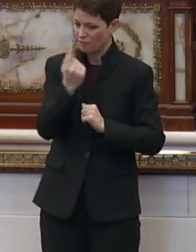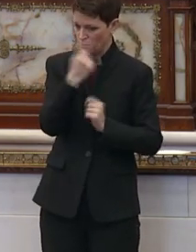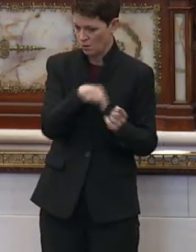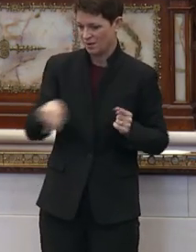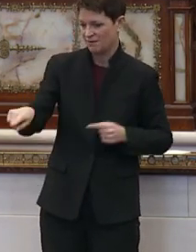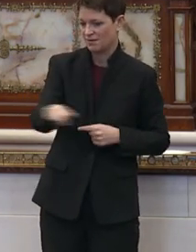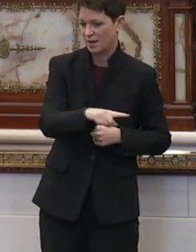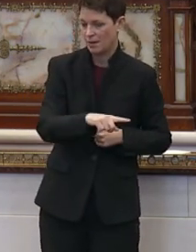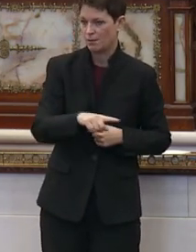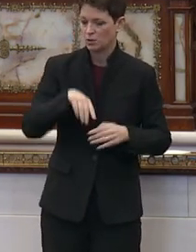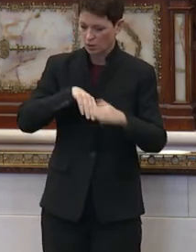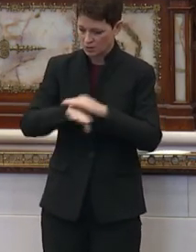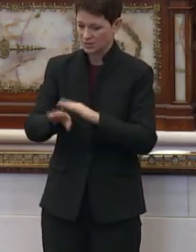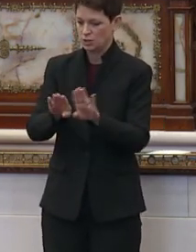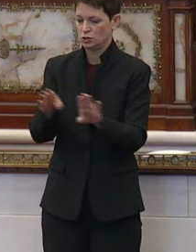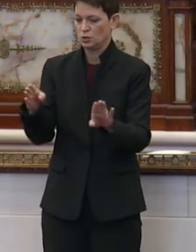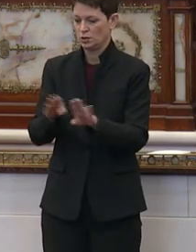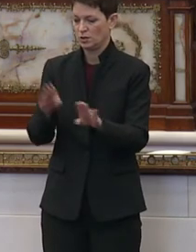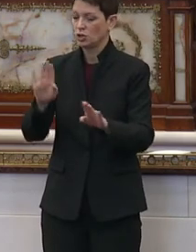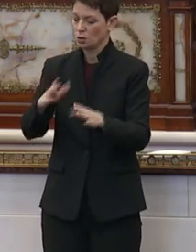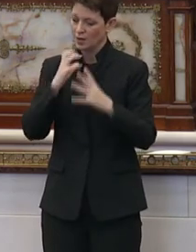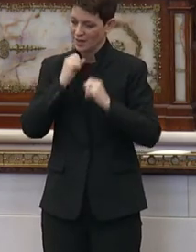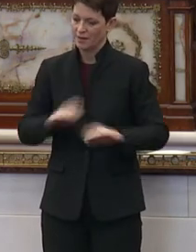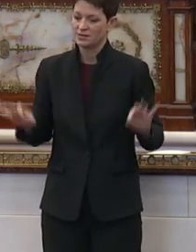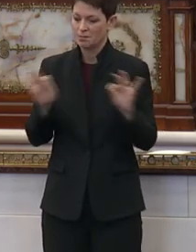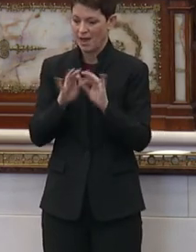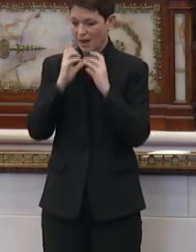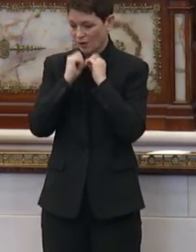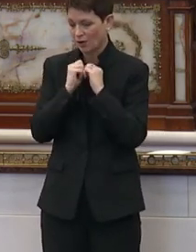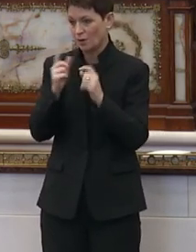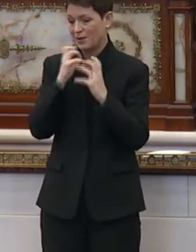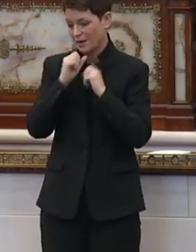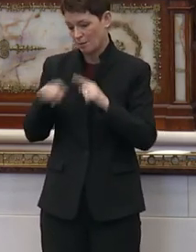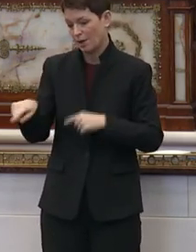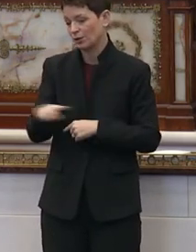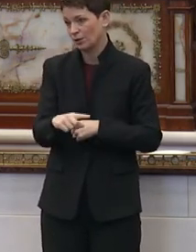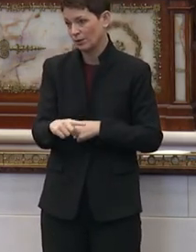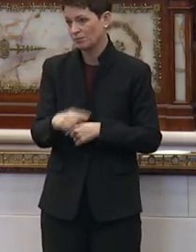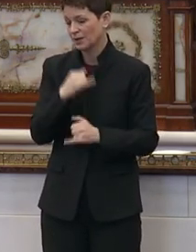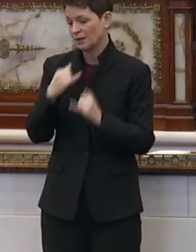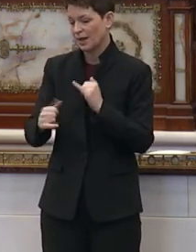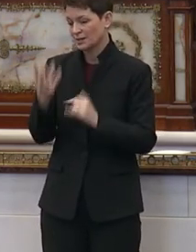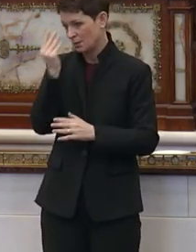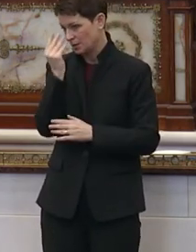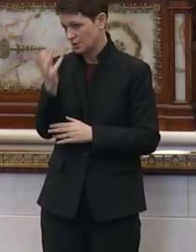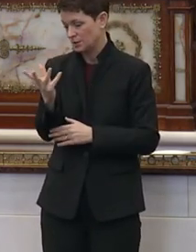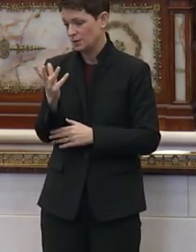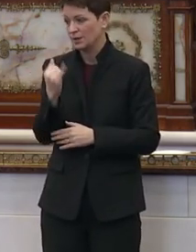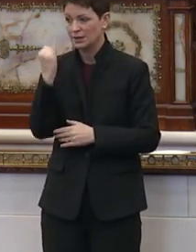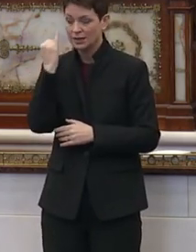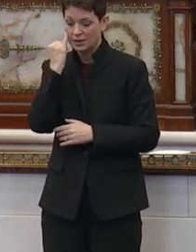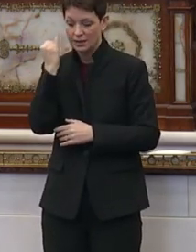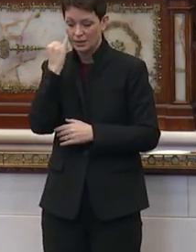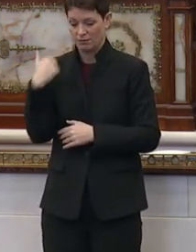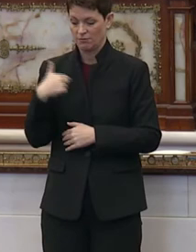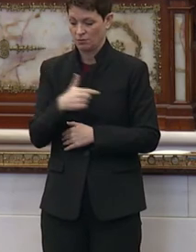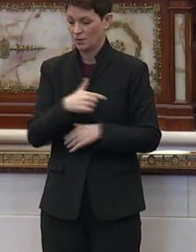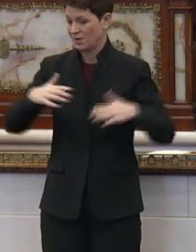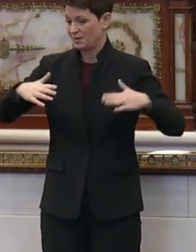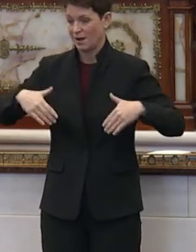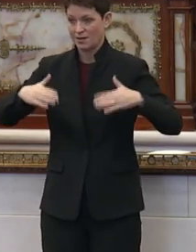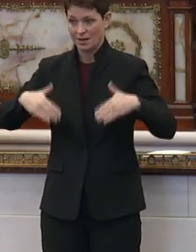of them, that steps through those doors, that their lives matter and that we care about them. And the last thing I'll say is that in case we